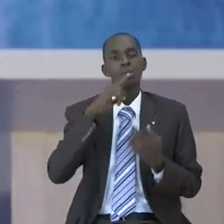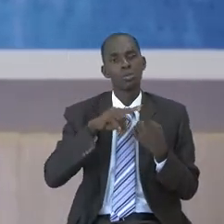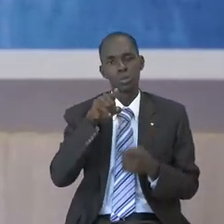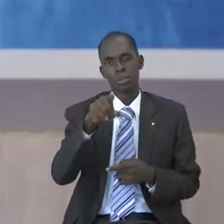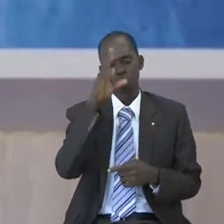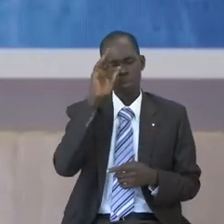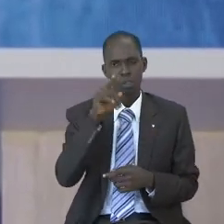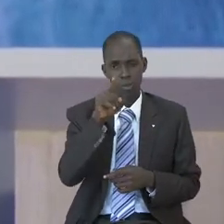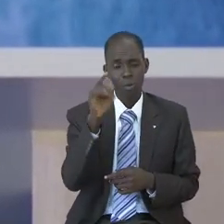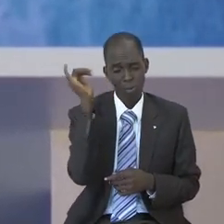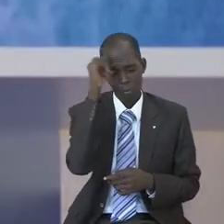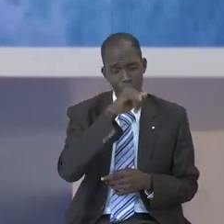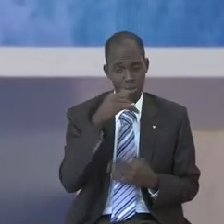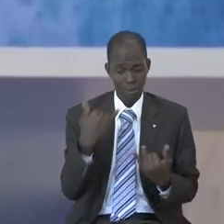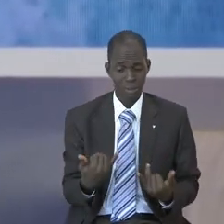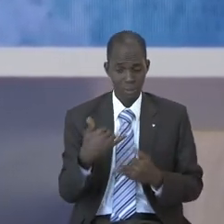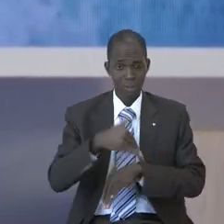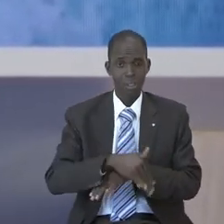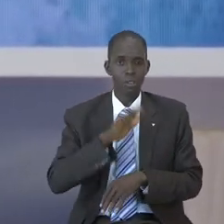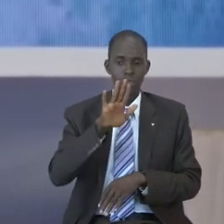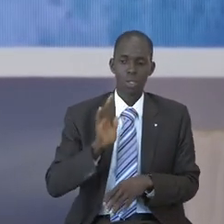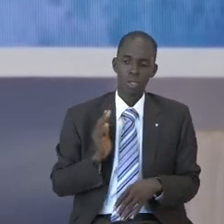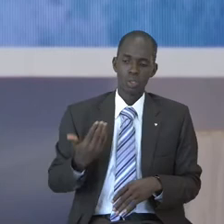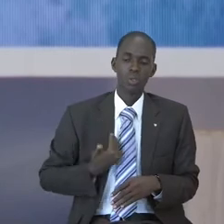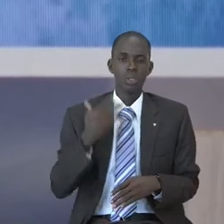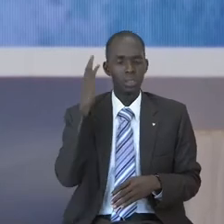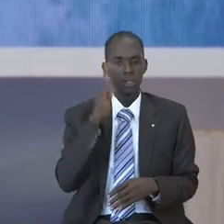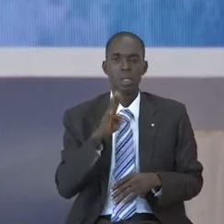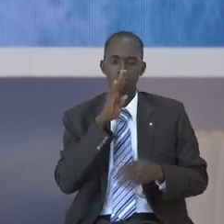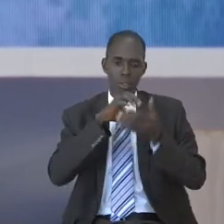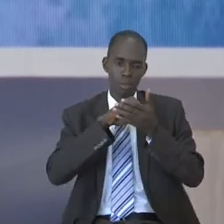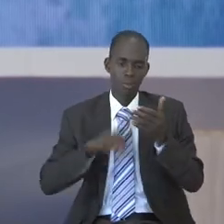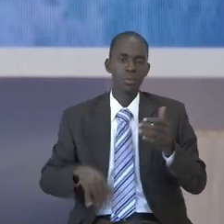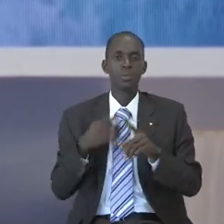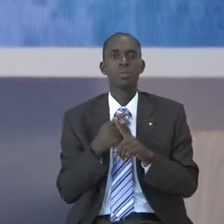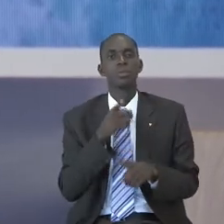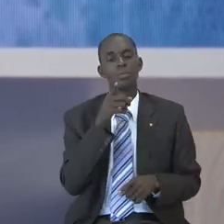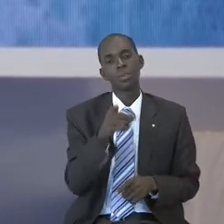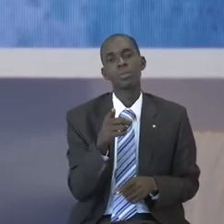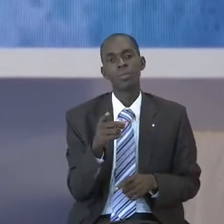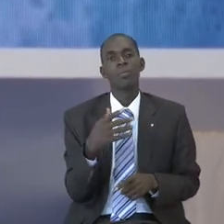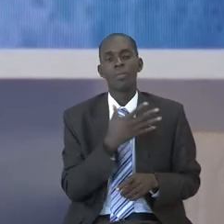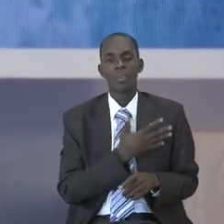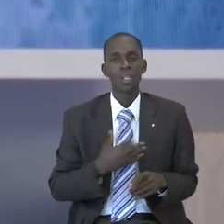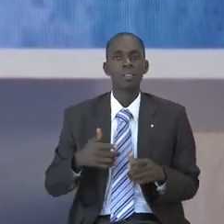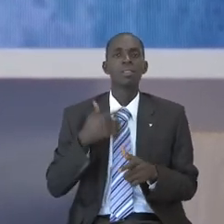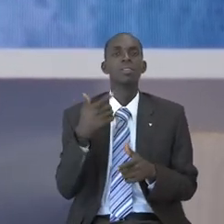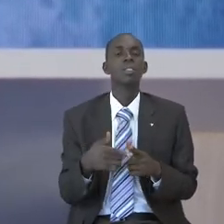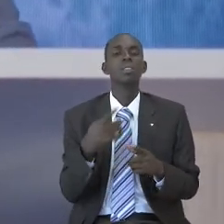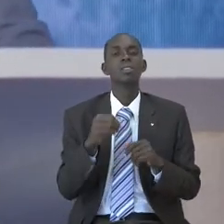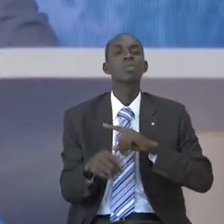fool, this night thy soul shall be required of thee. Then here comes the